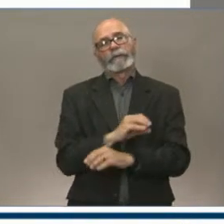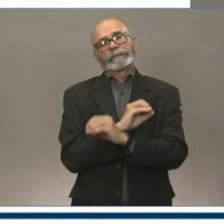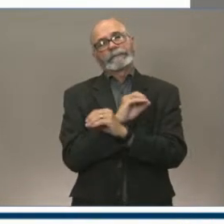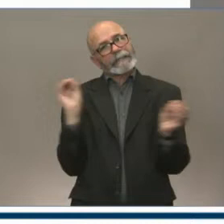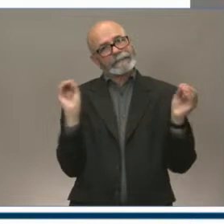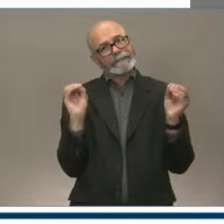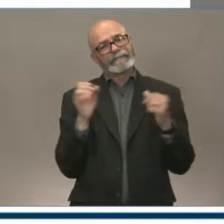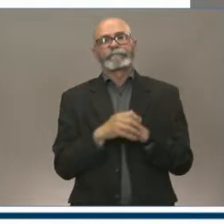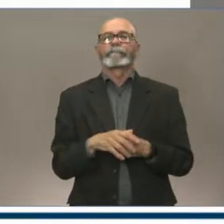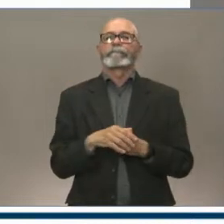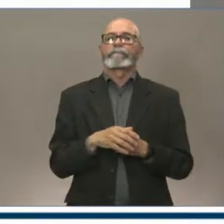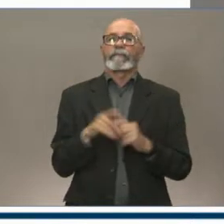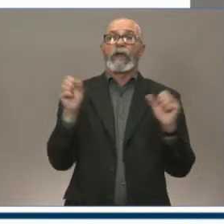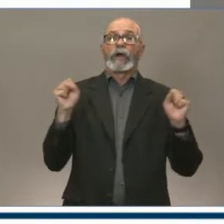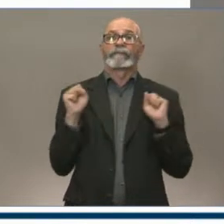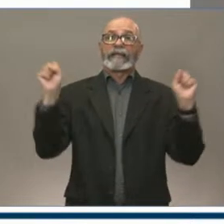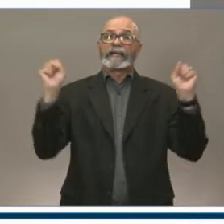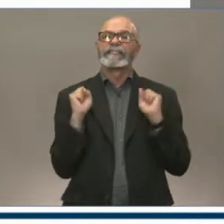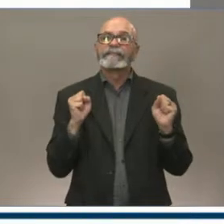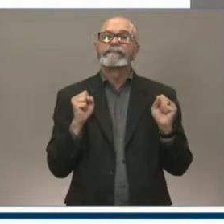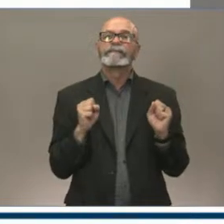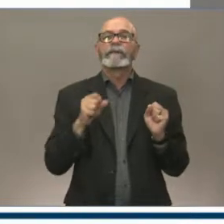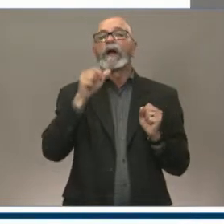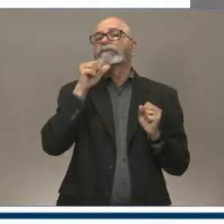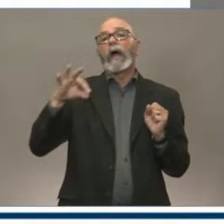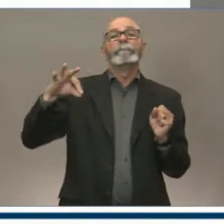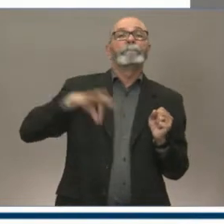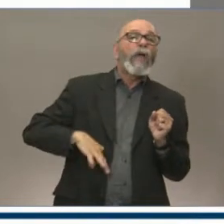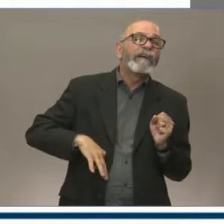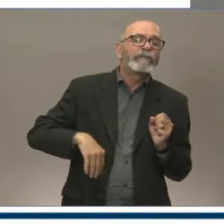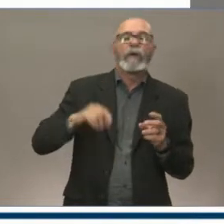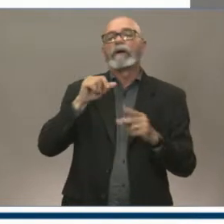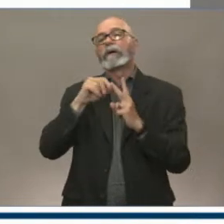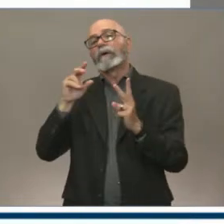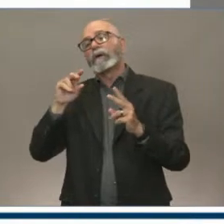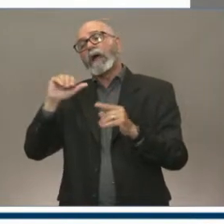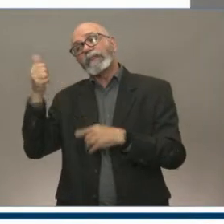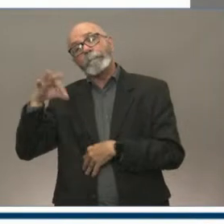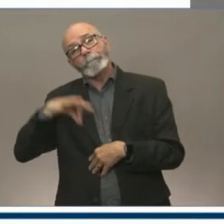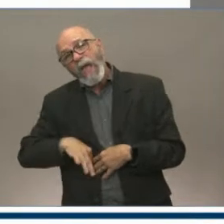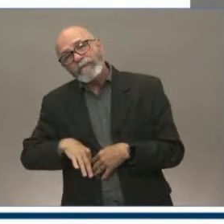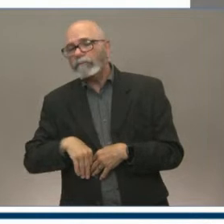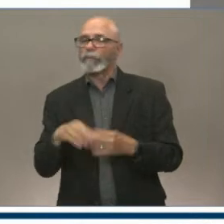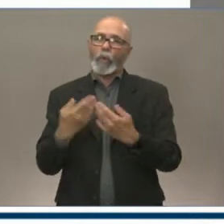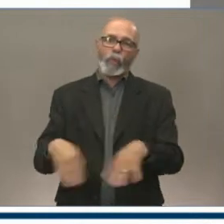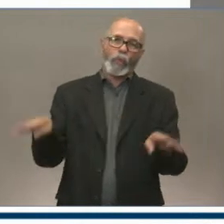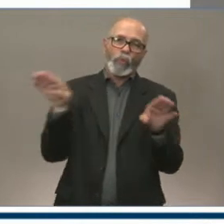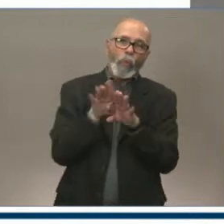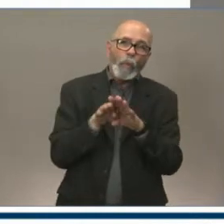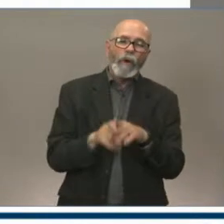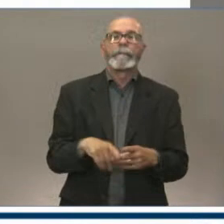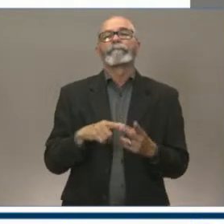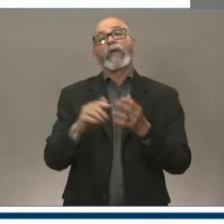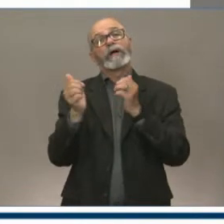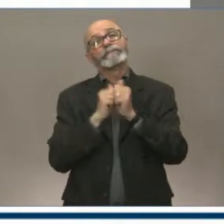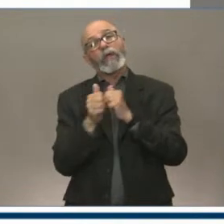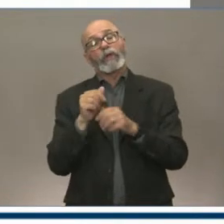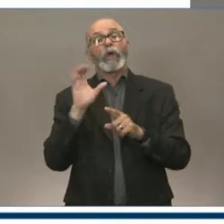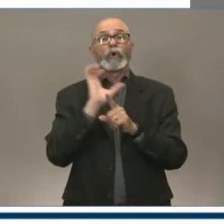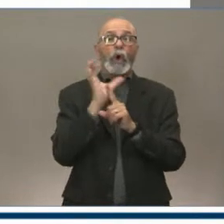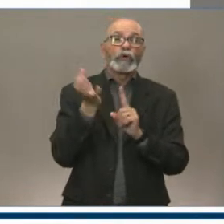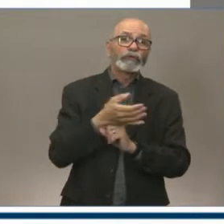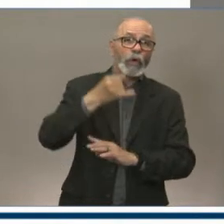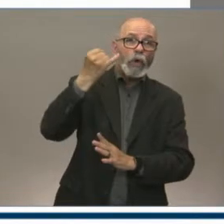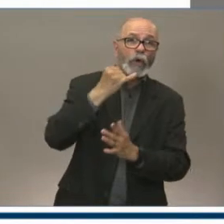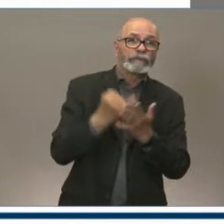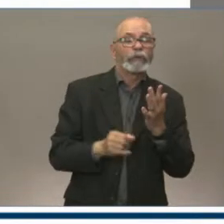fitness, recreation, sports facilities are closed. Sports, arts, and culture are not allowed for 2 weeks in any form.